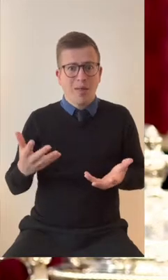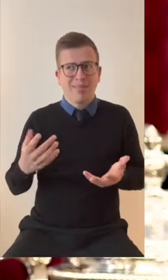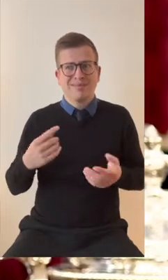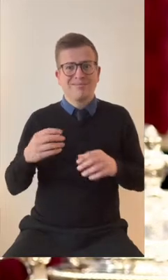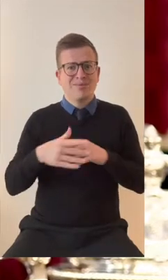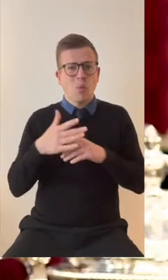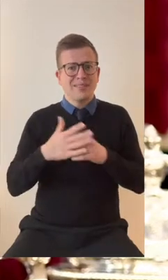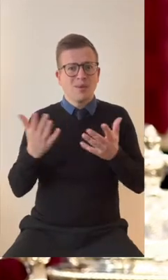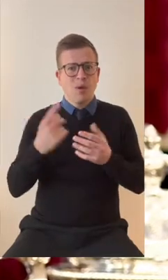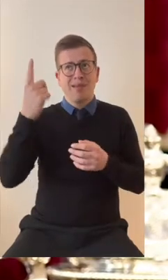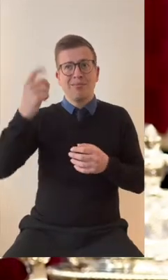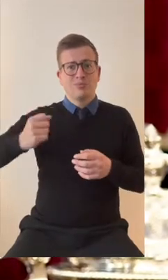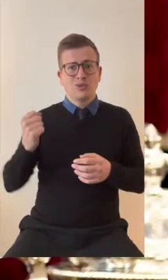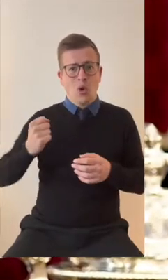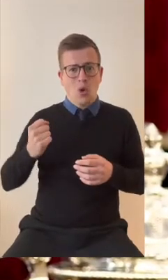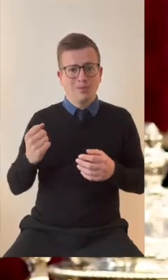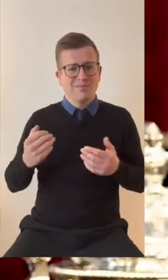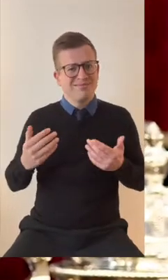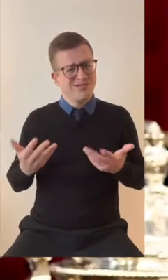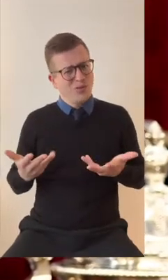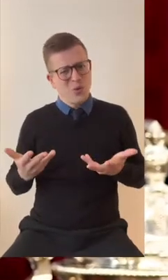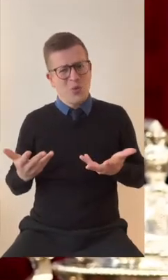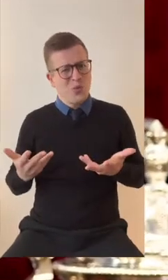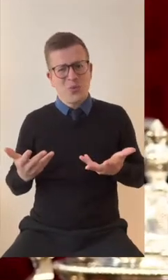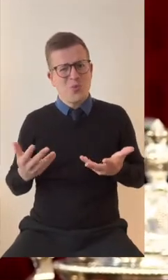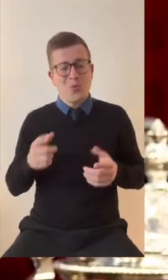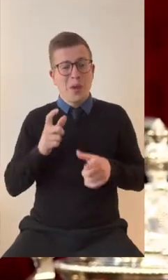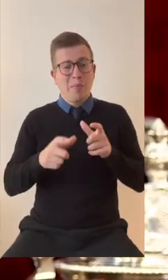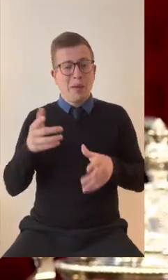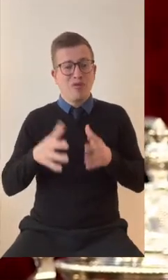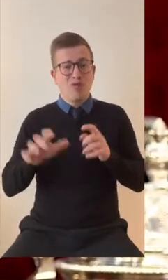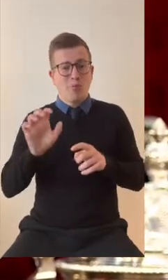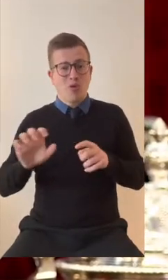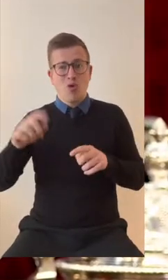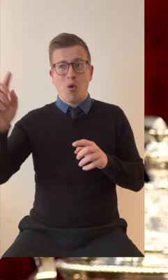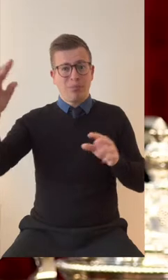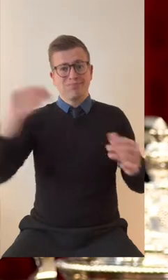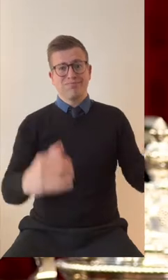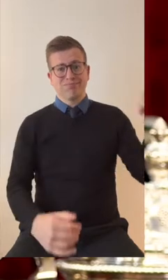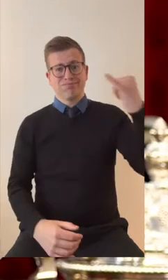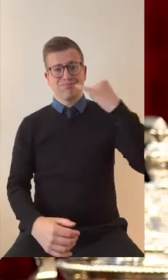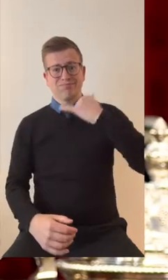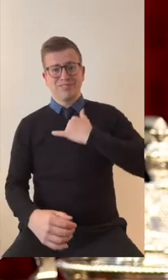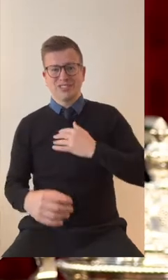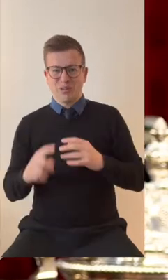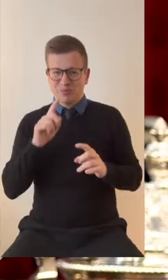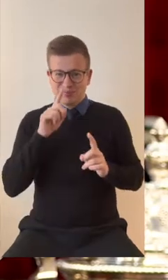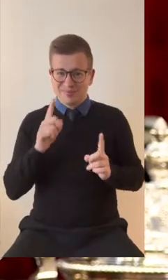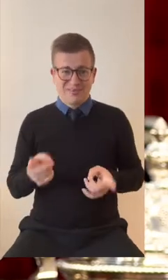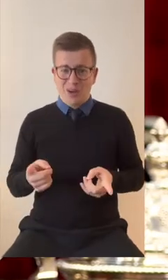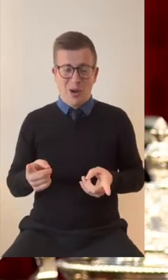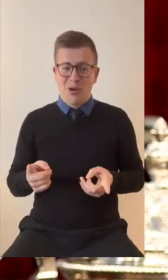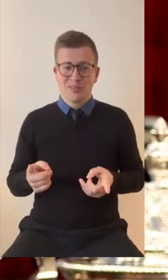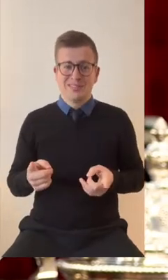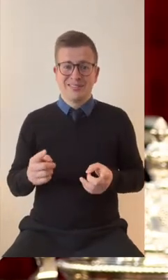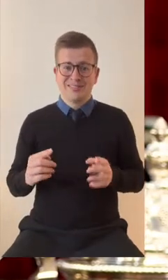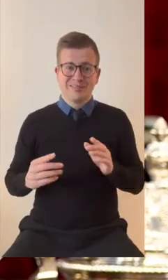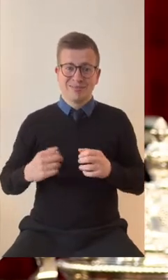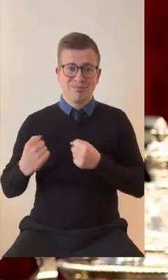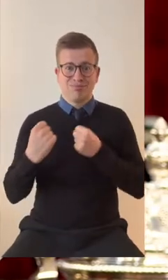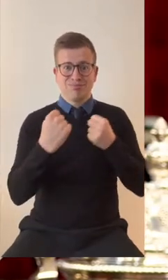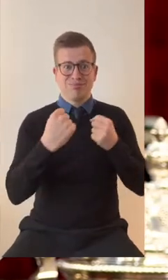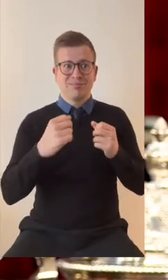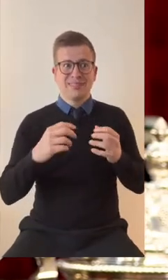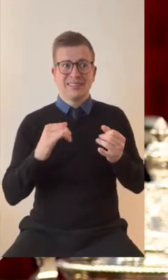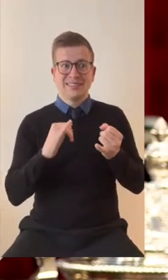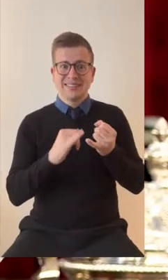so we, you know, and people are coming over from the continent, so we can't just go up on the Saturday and